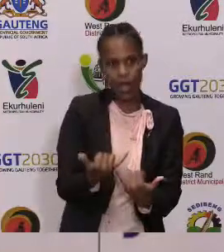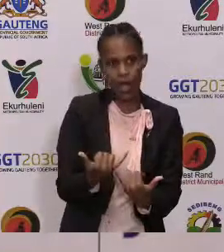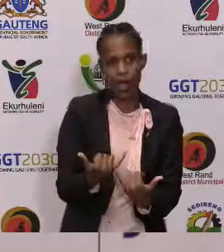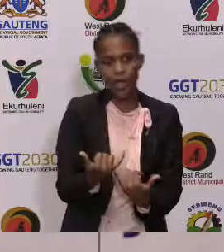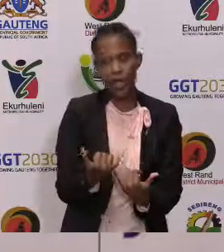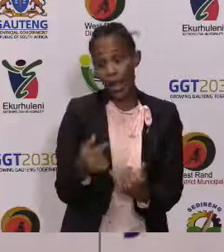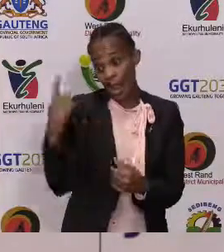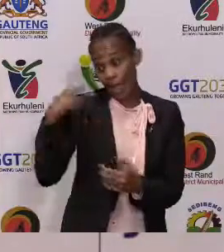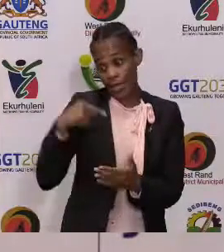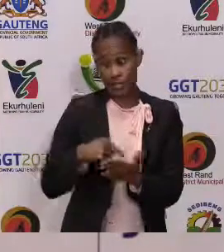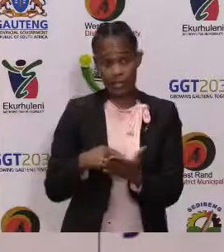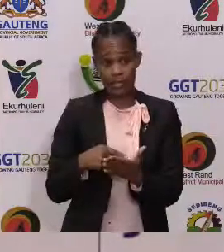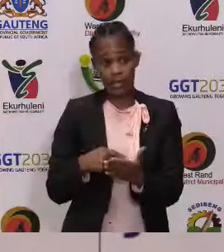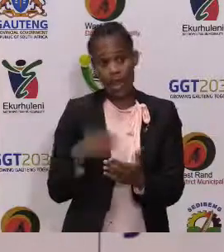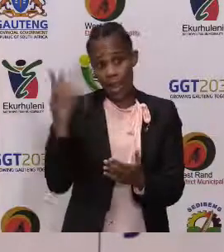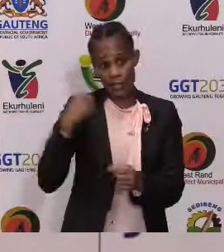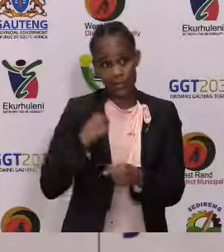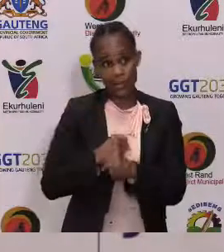May last year.